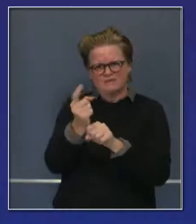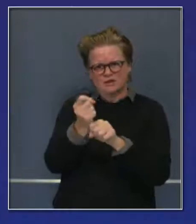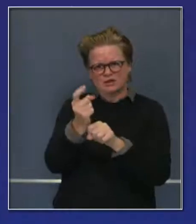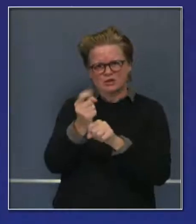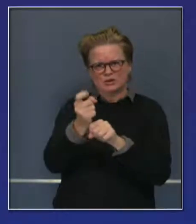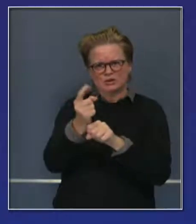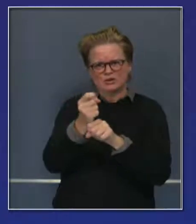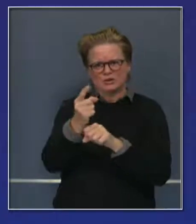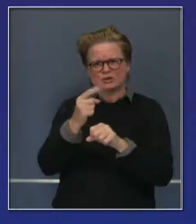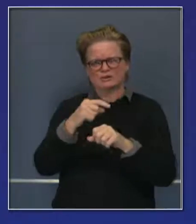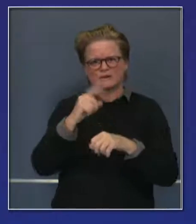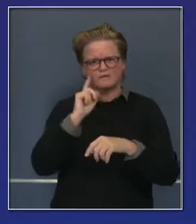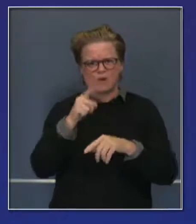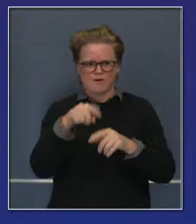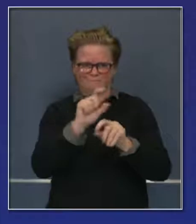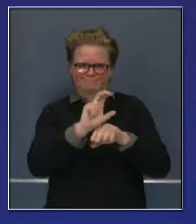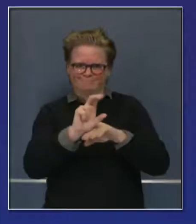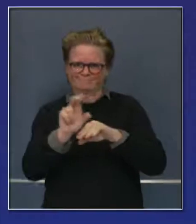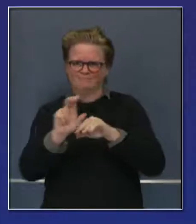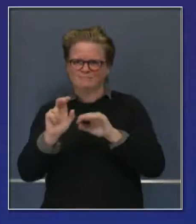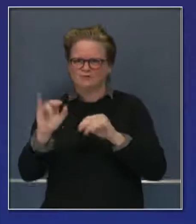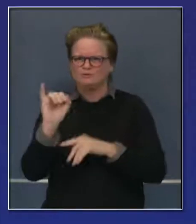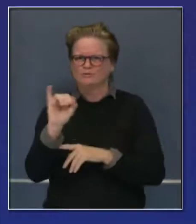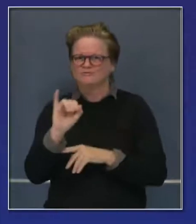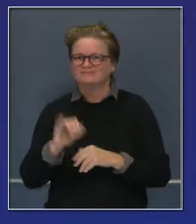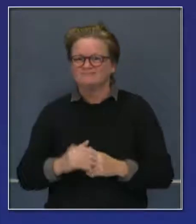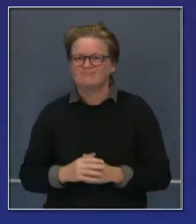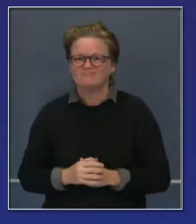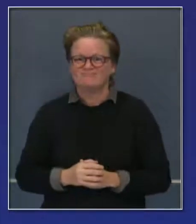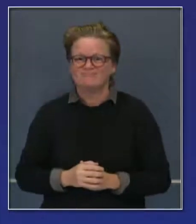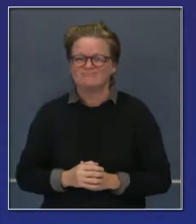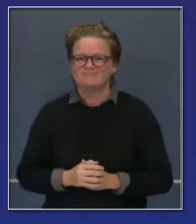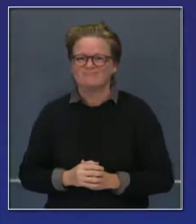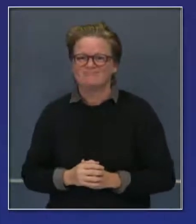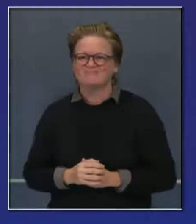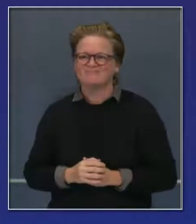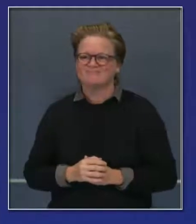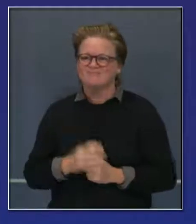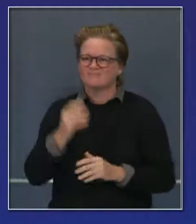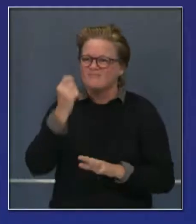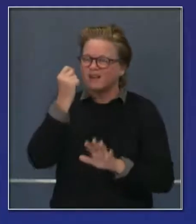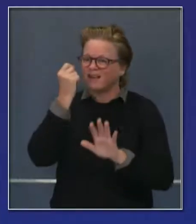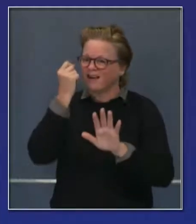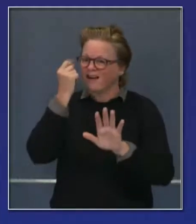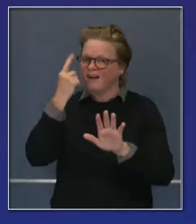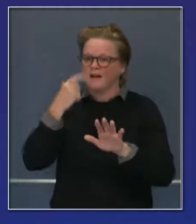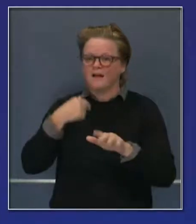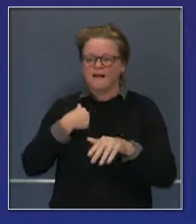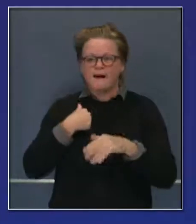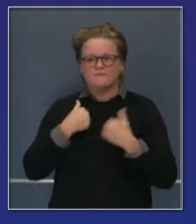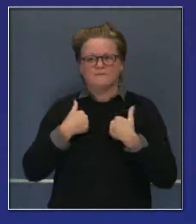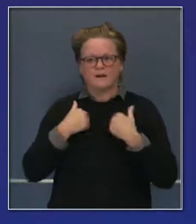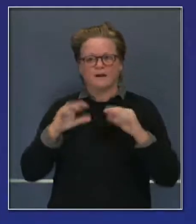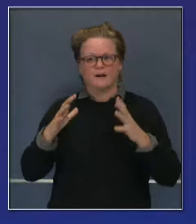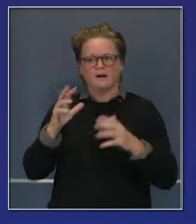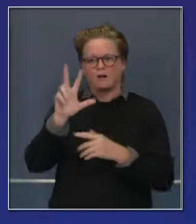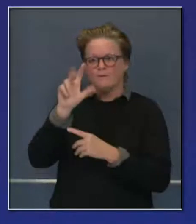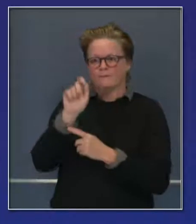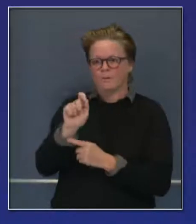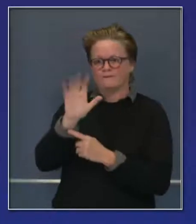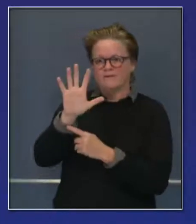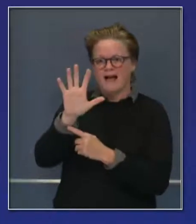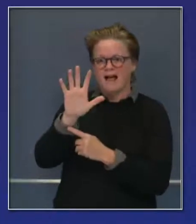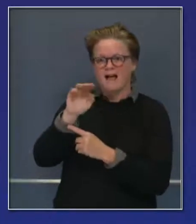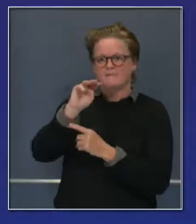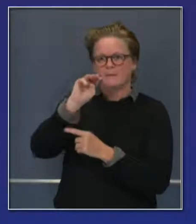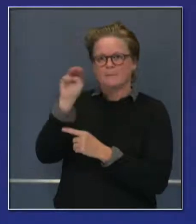around California, there are still about 3.5 million uninsured. Now, the biggest number of them are undocumented